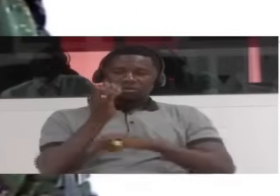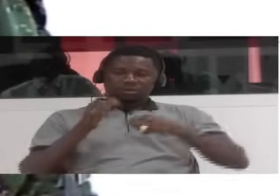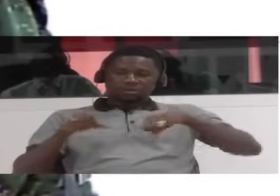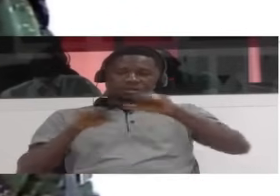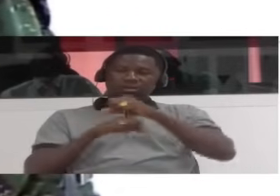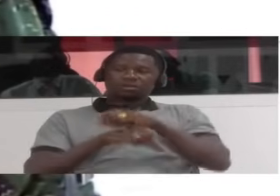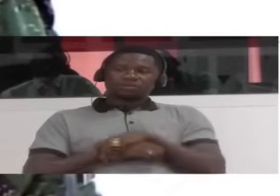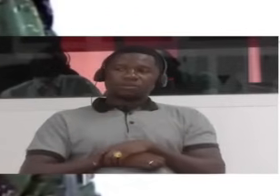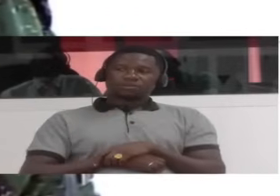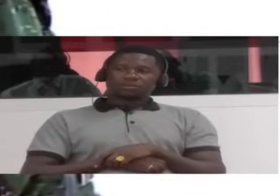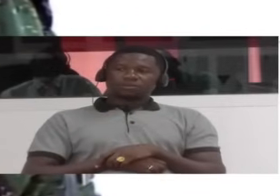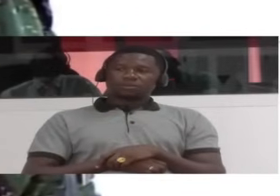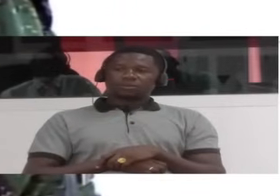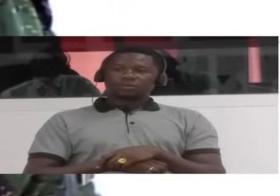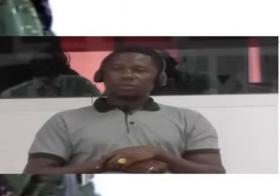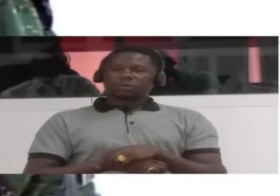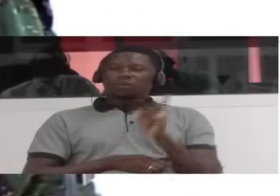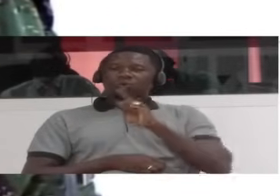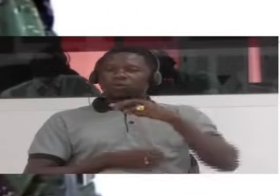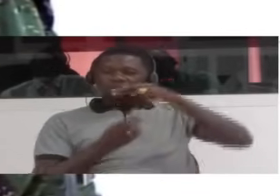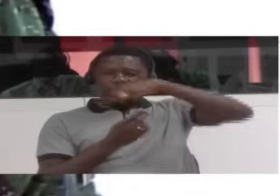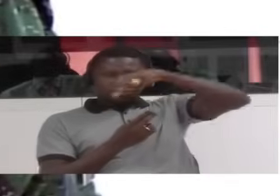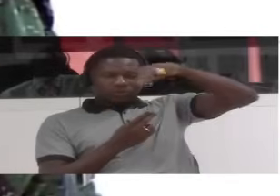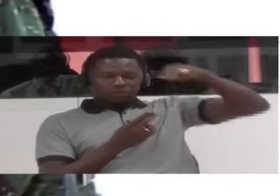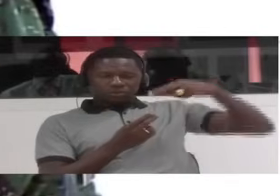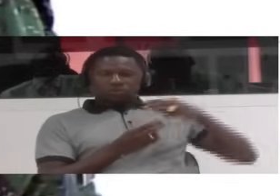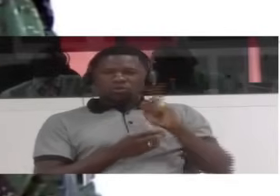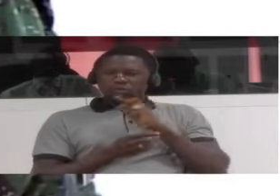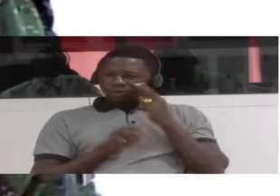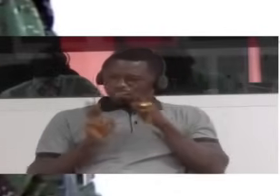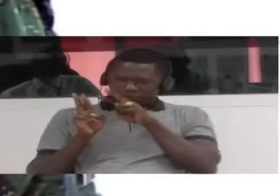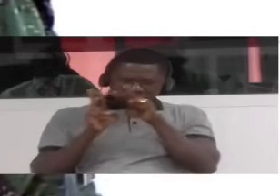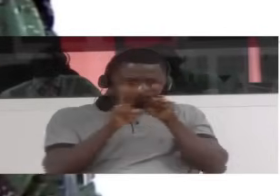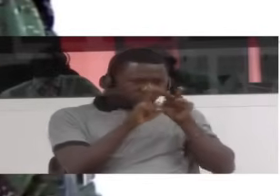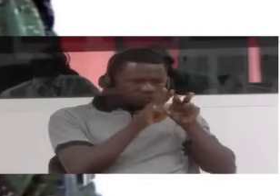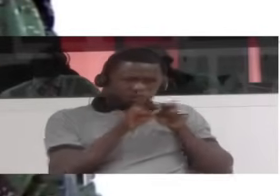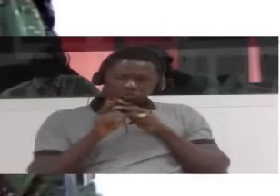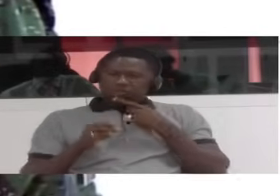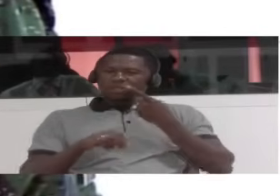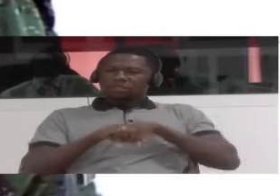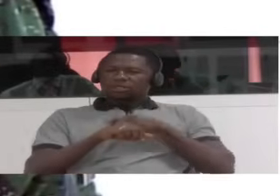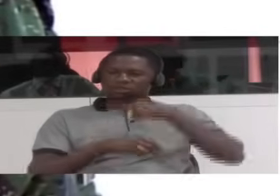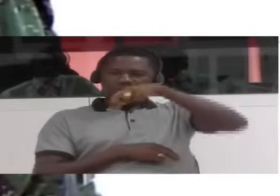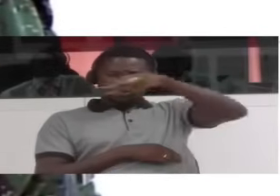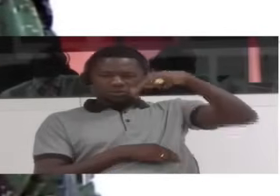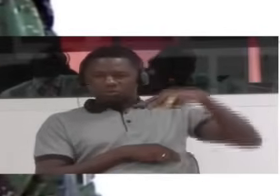And what were you patrolling? What were you looking for during those patrols?